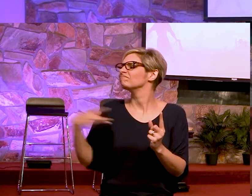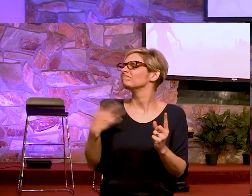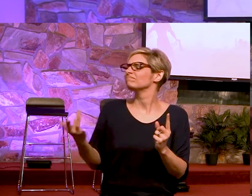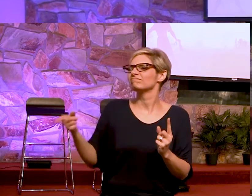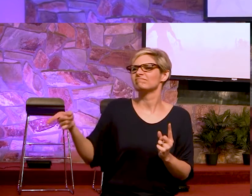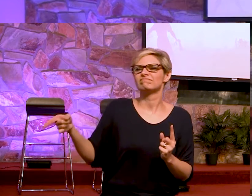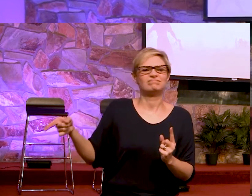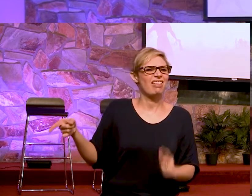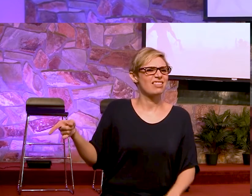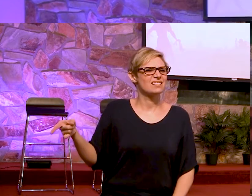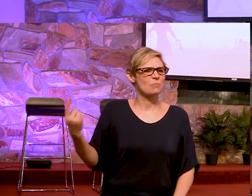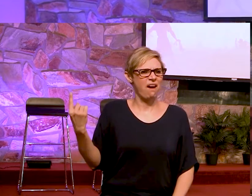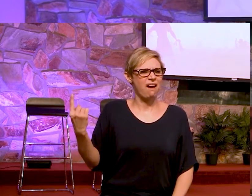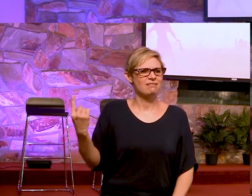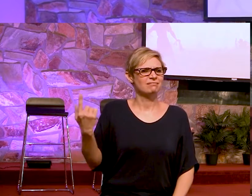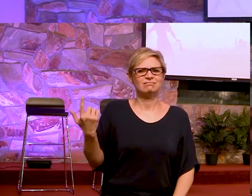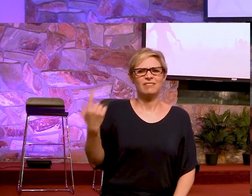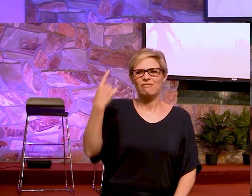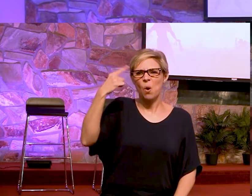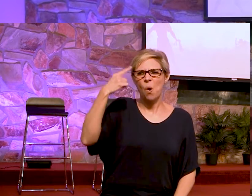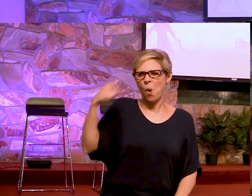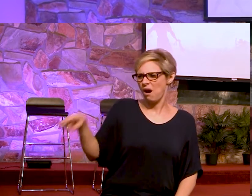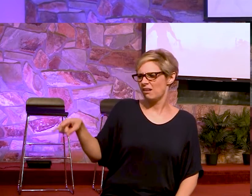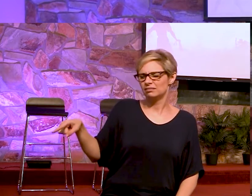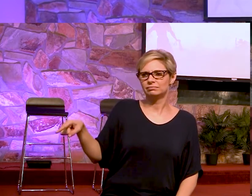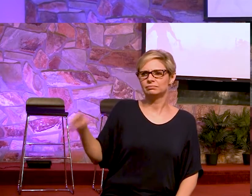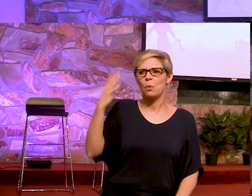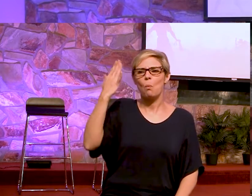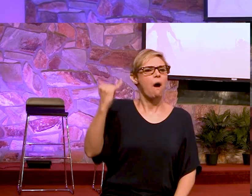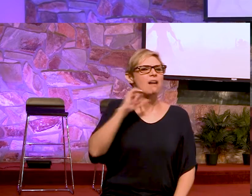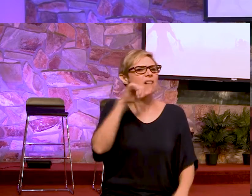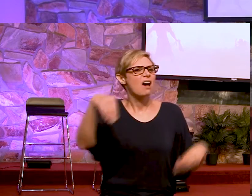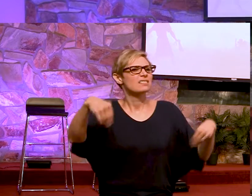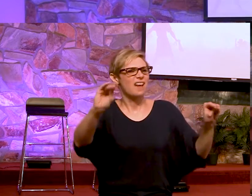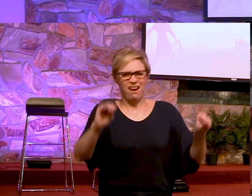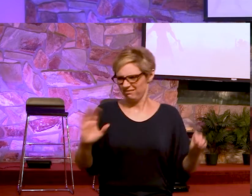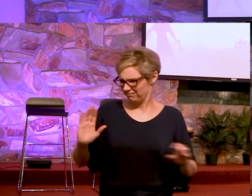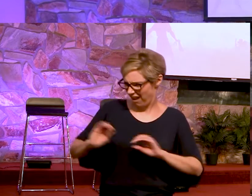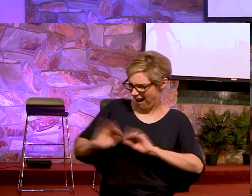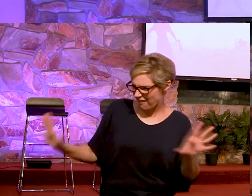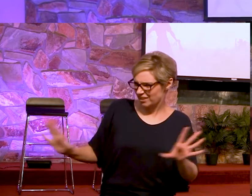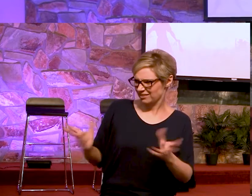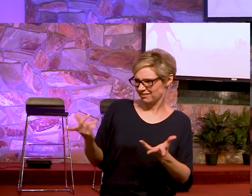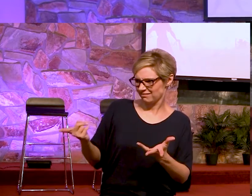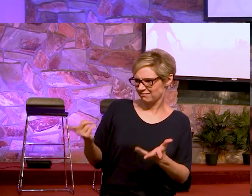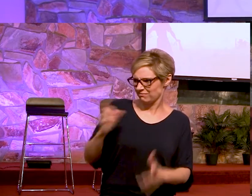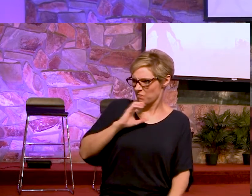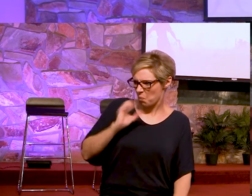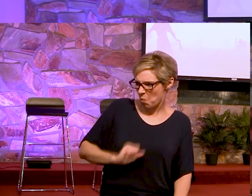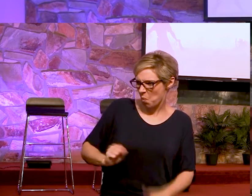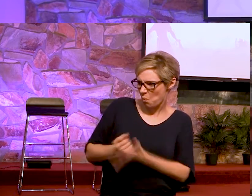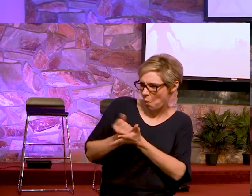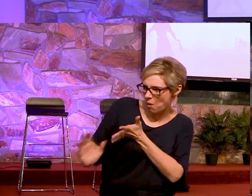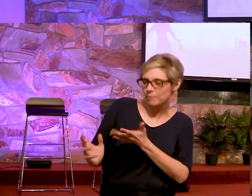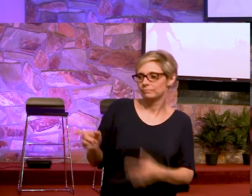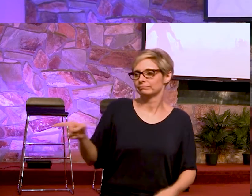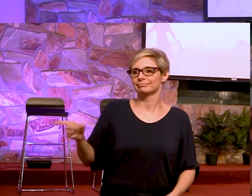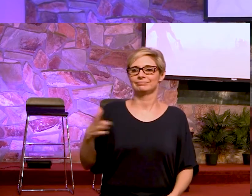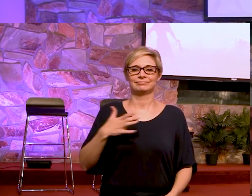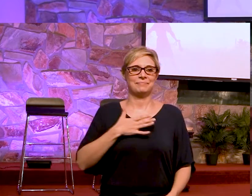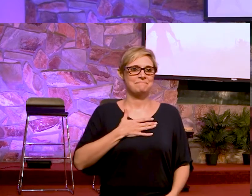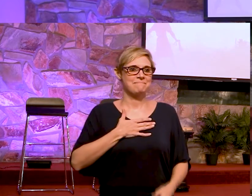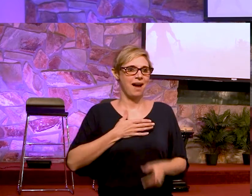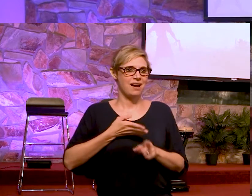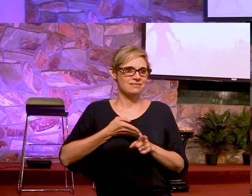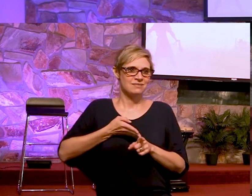here? What's it used for and why is it not for sale? And Satan said, that's my main tool.